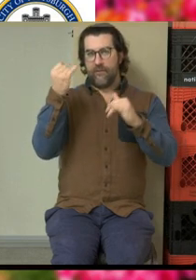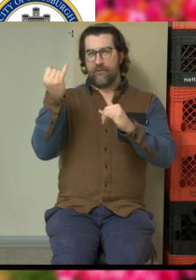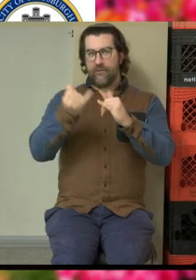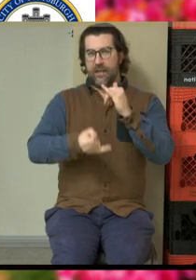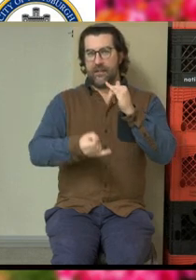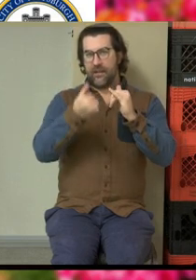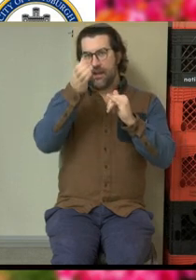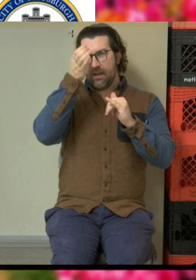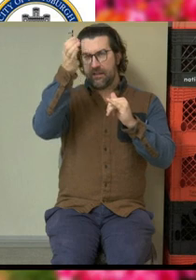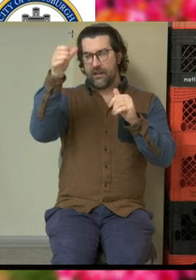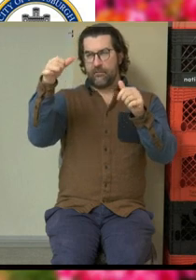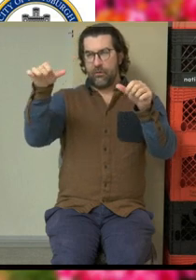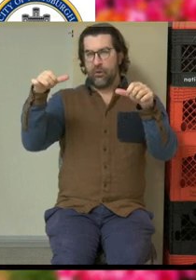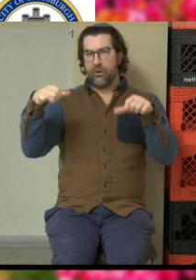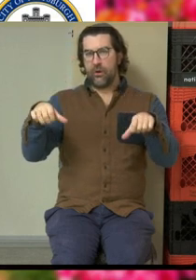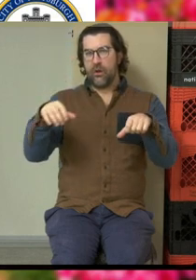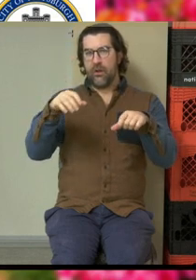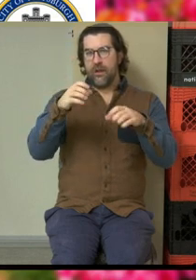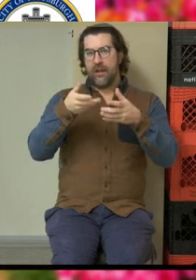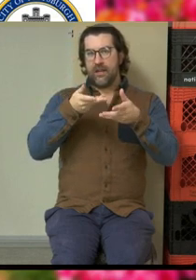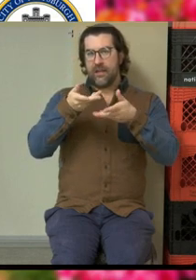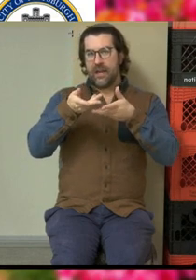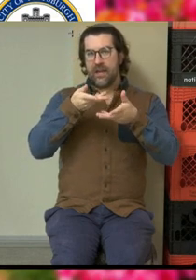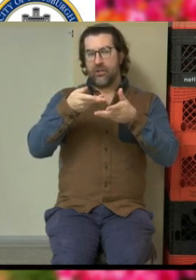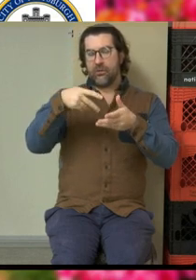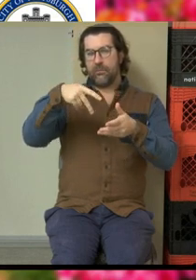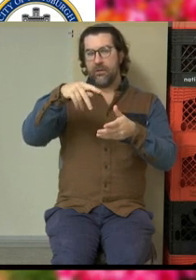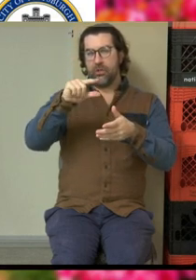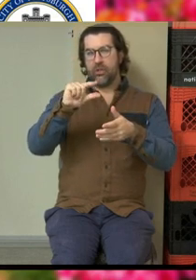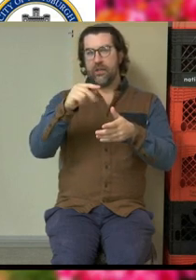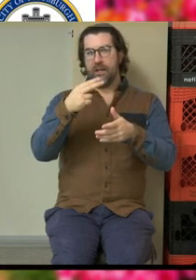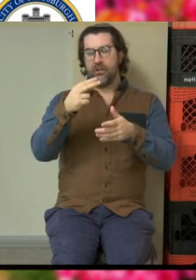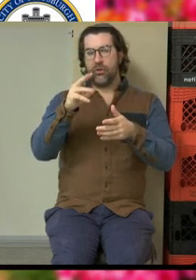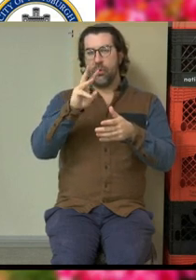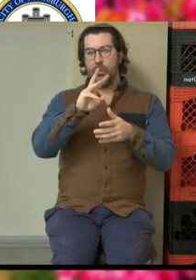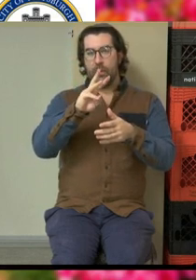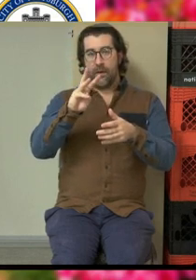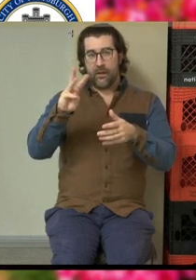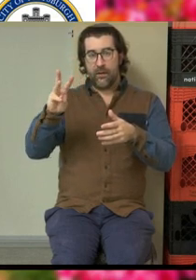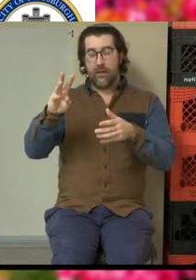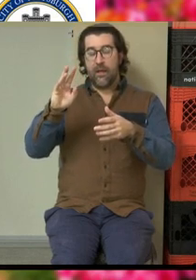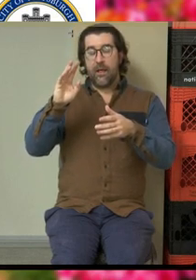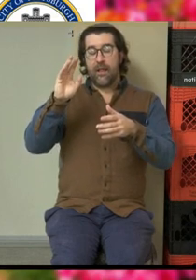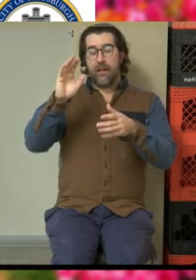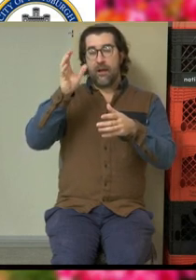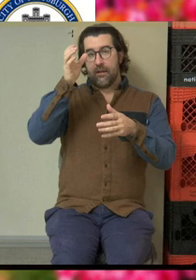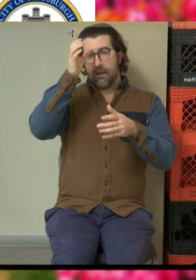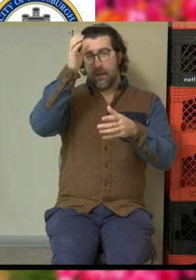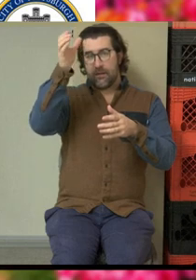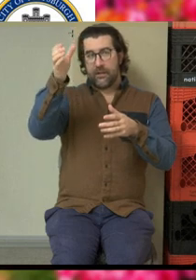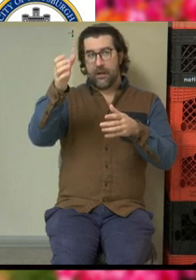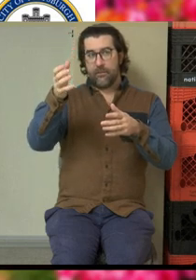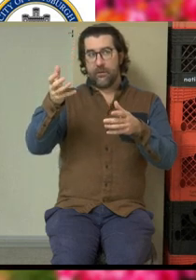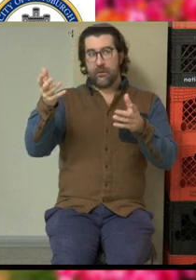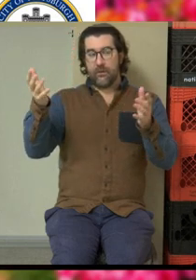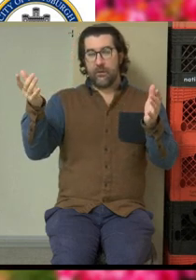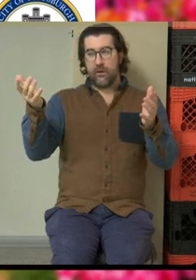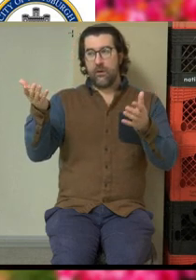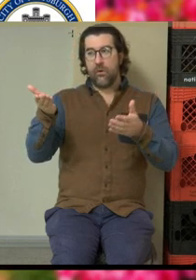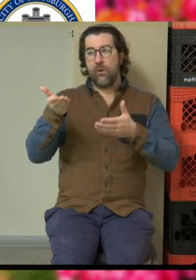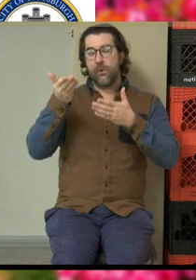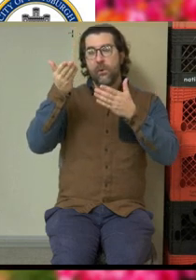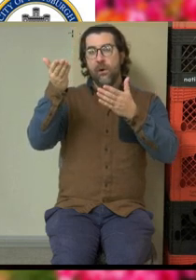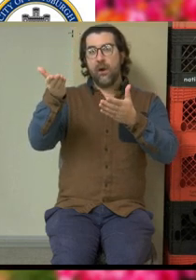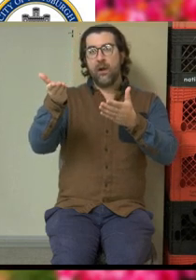the Engage PGH website. We'll take that final concept and pull together a